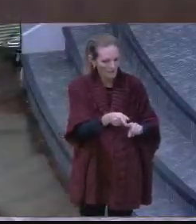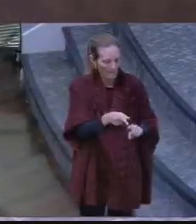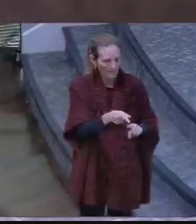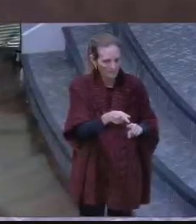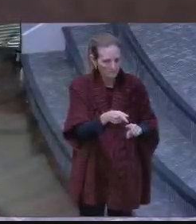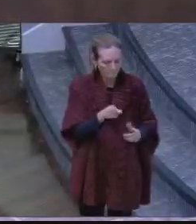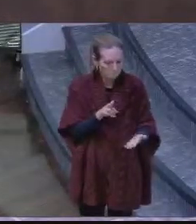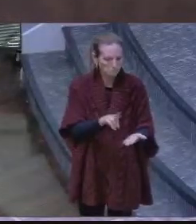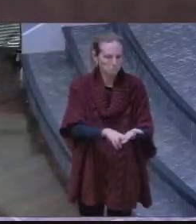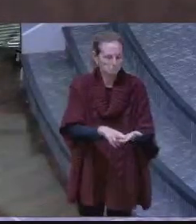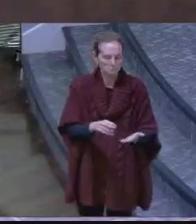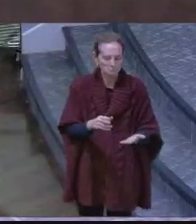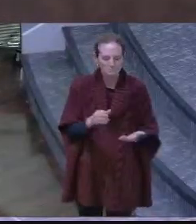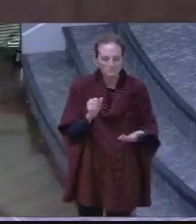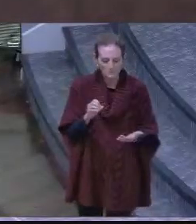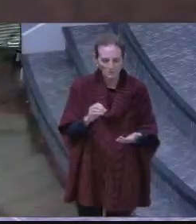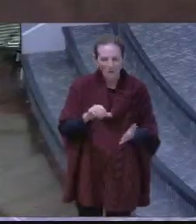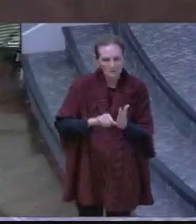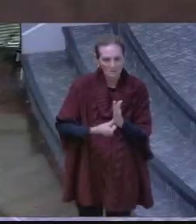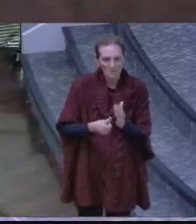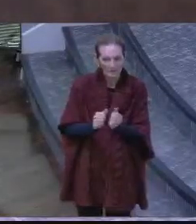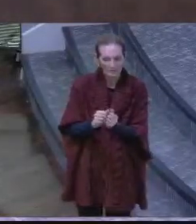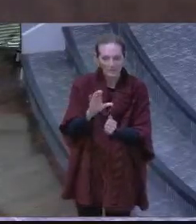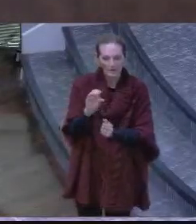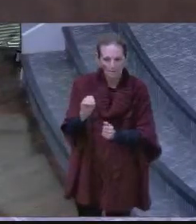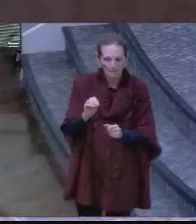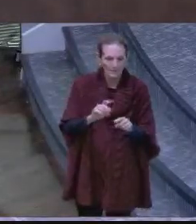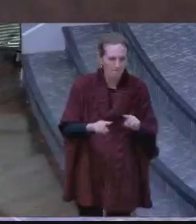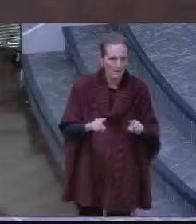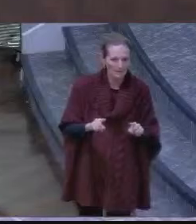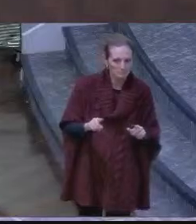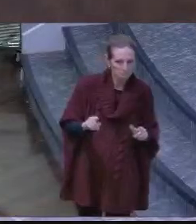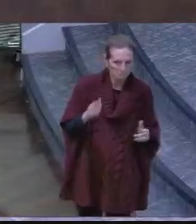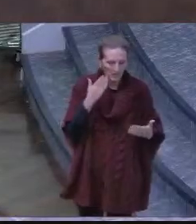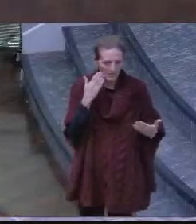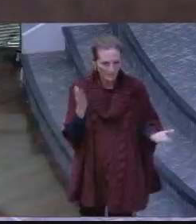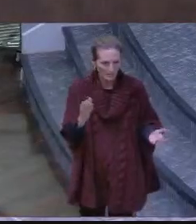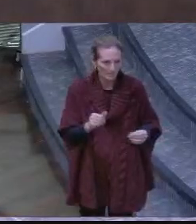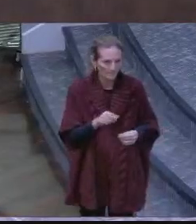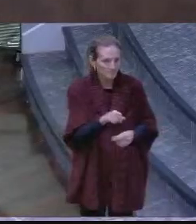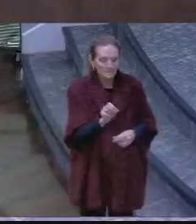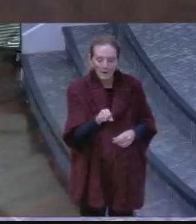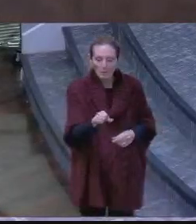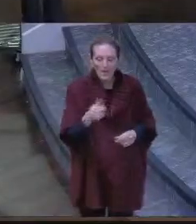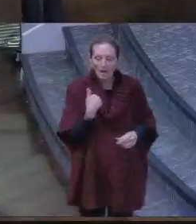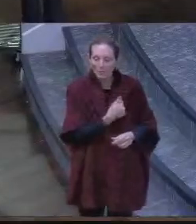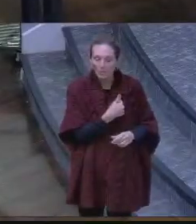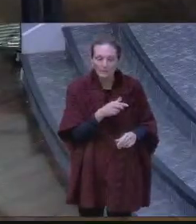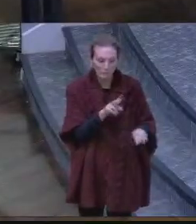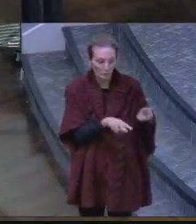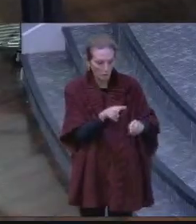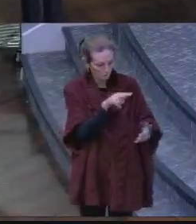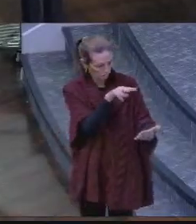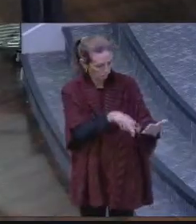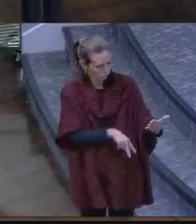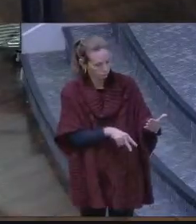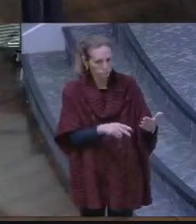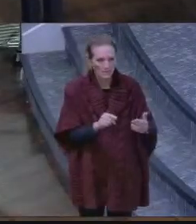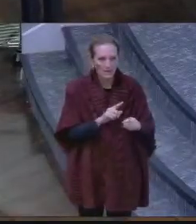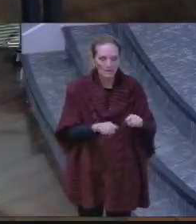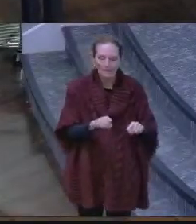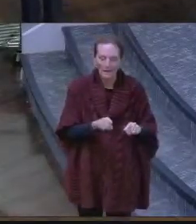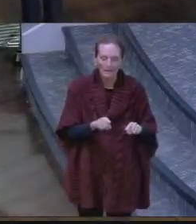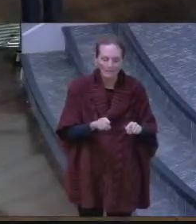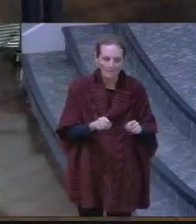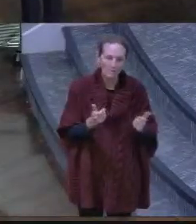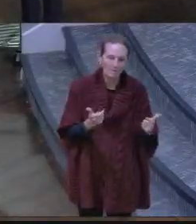there was room for opportunities to try some other vendors. I mean, we have looked at, like I said, the biggest thing is they're the one vendor